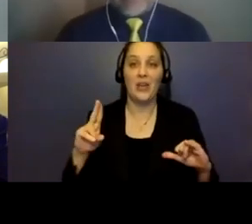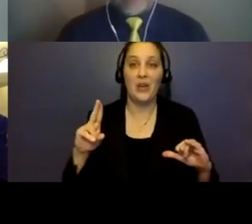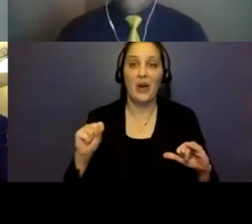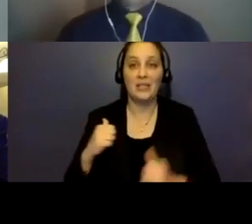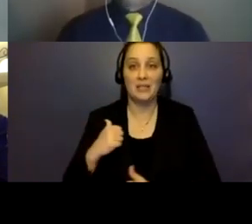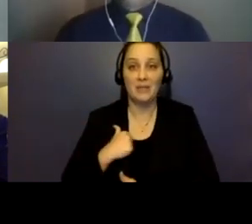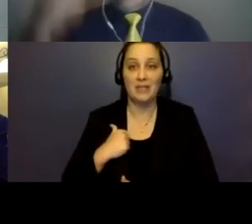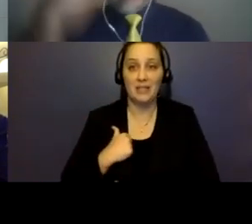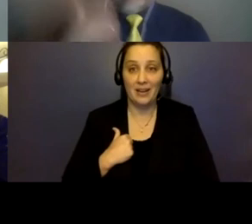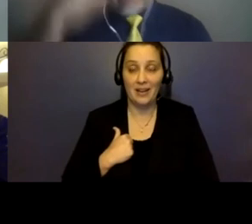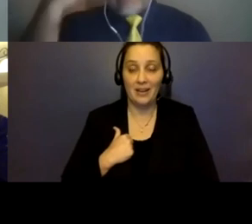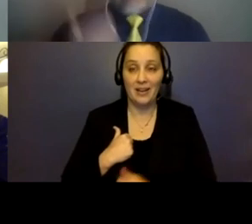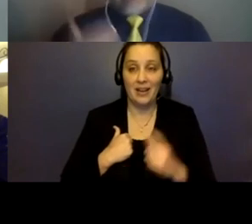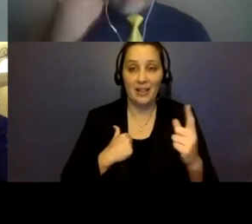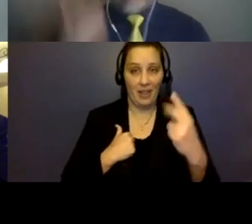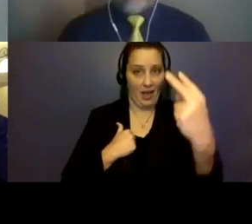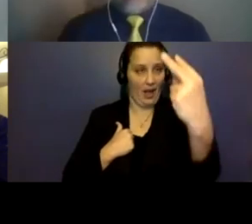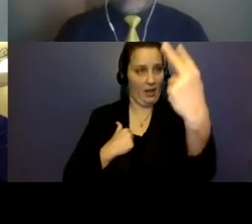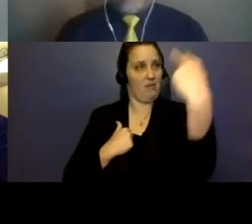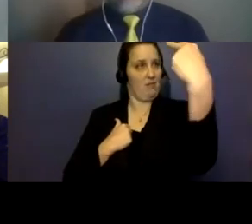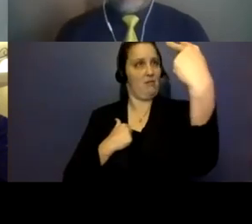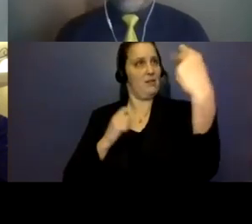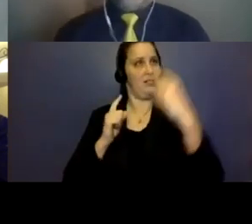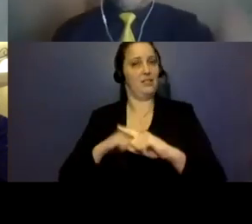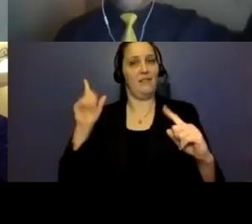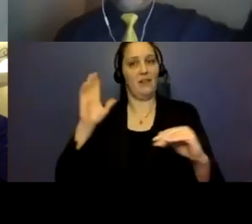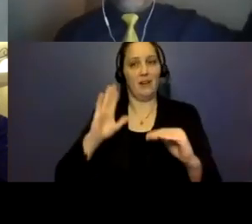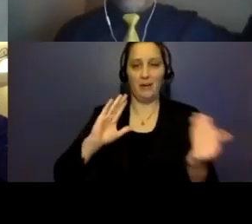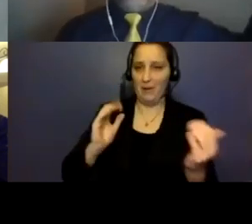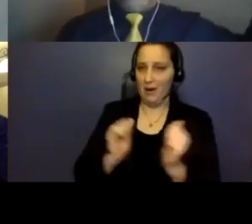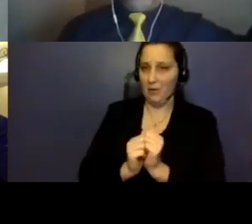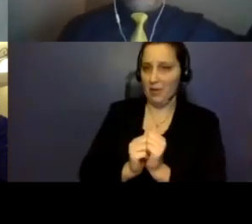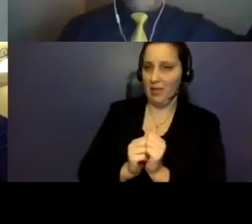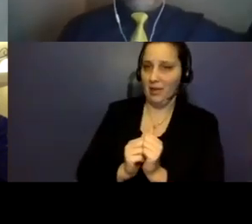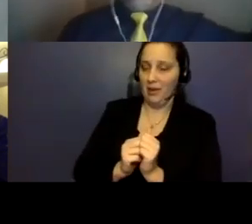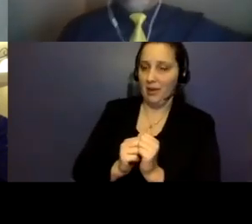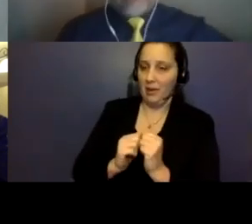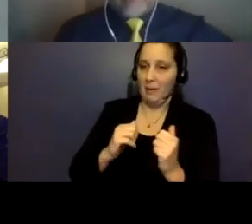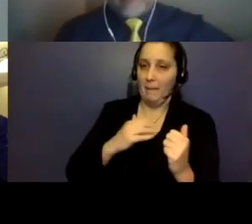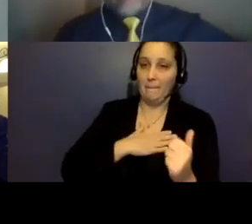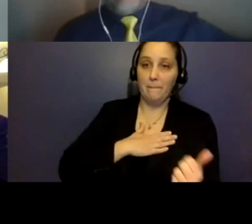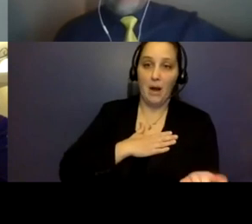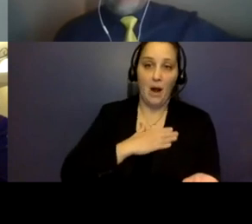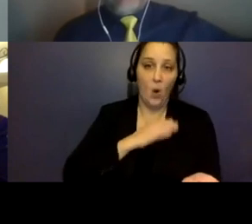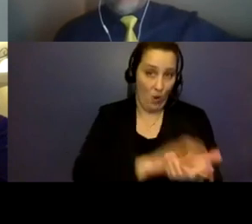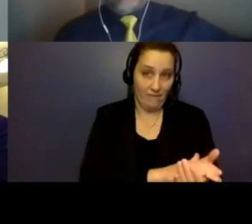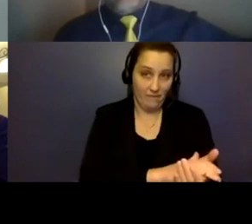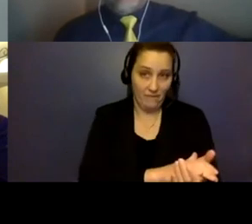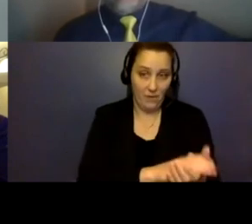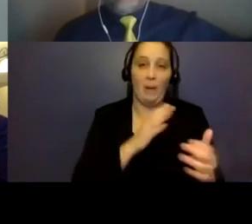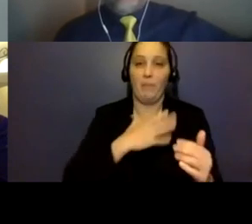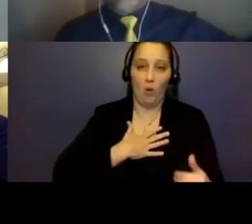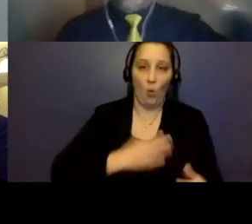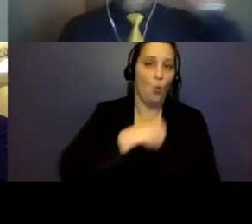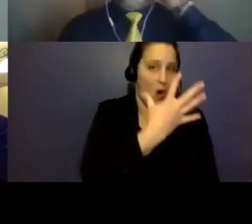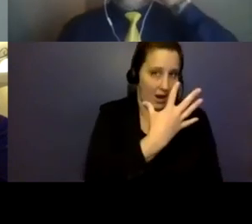military, they look at me different than they would look at my white colleagues.